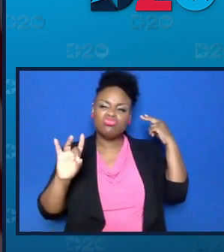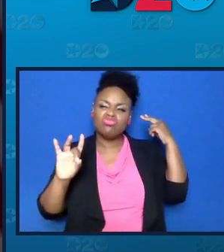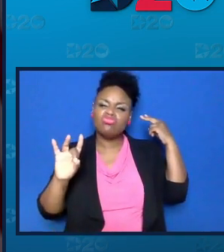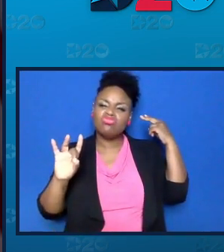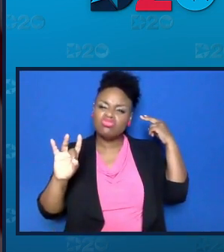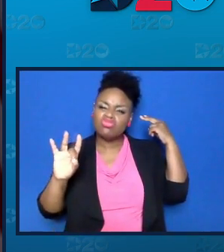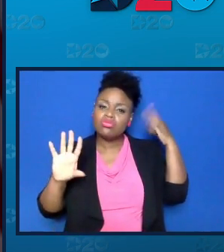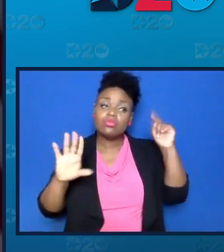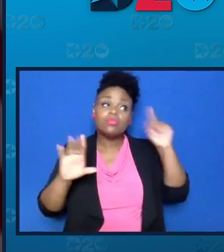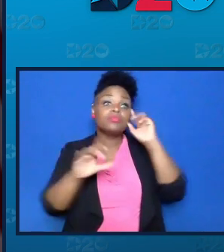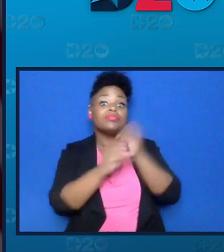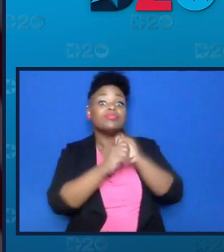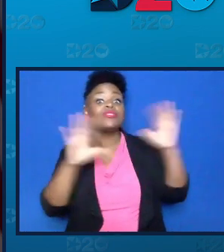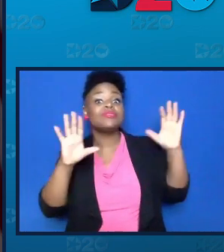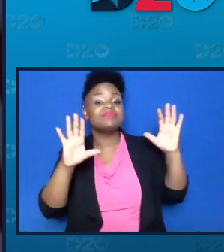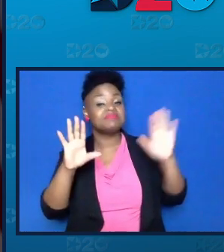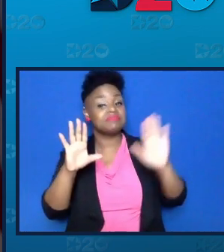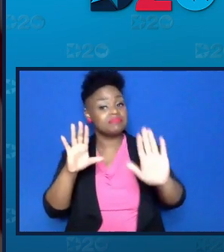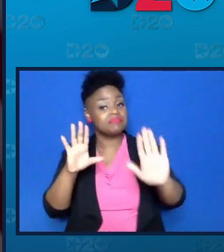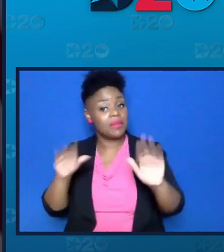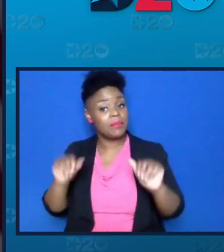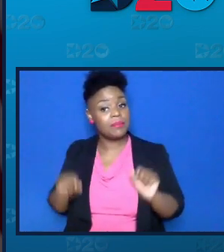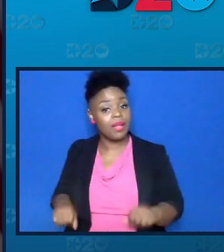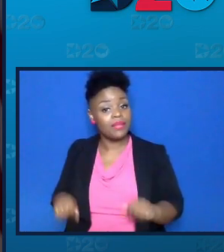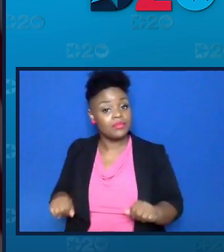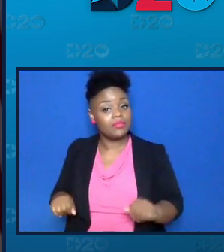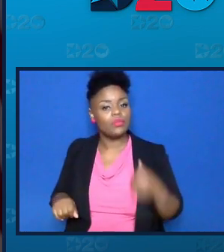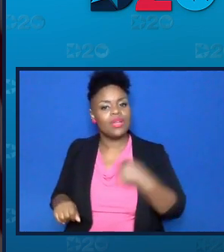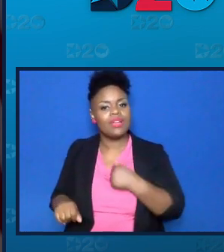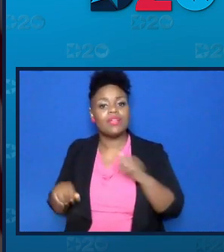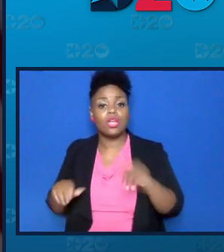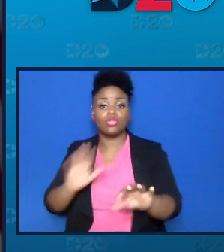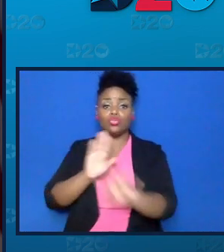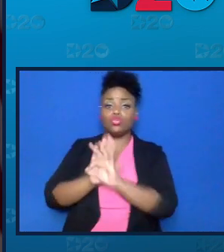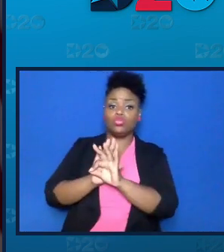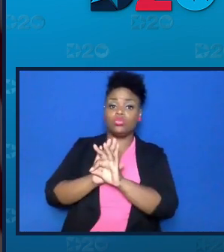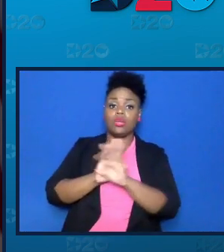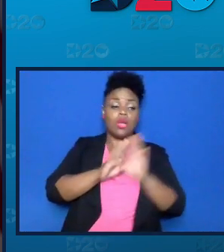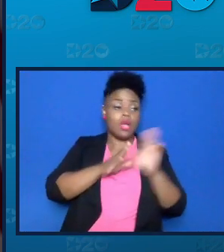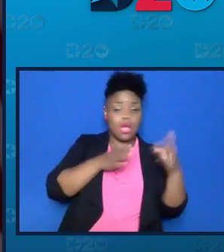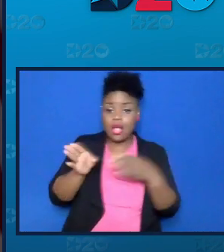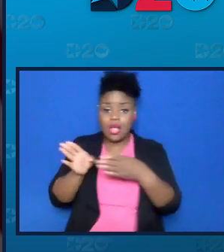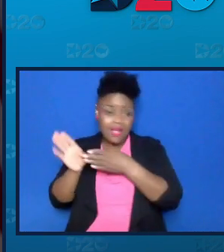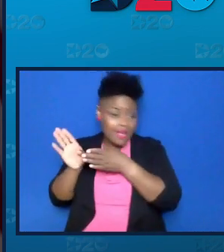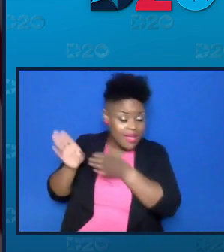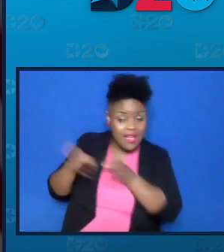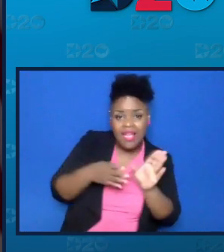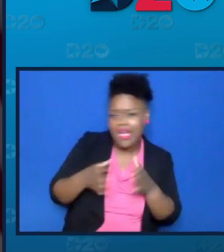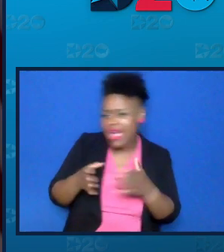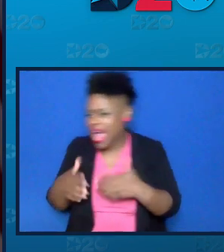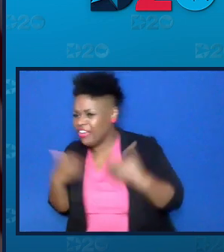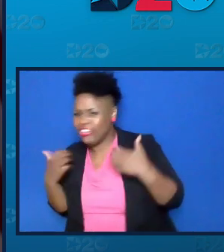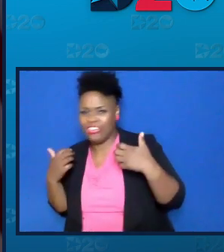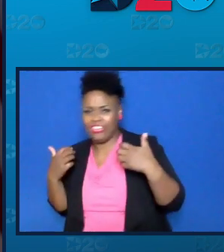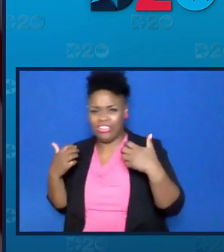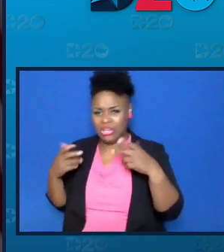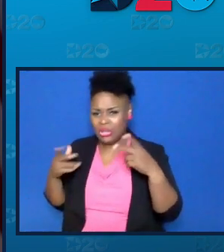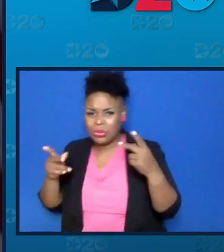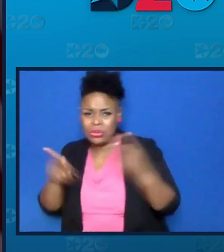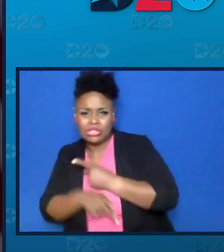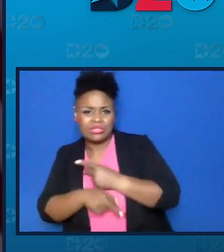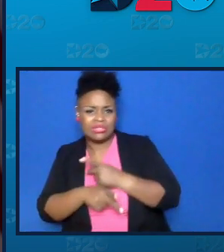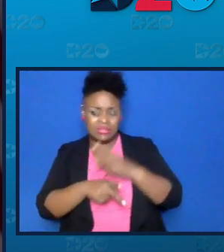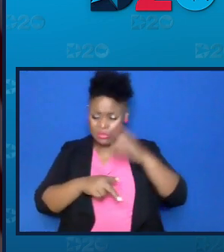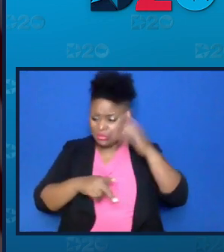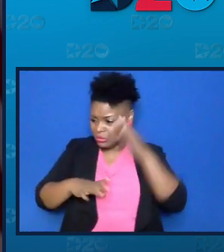possibilities. We can choose a path of becoming angrier, less hopeful, more divided, a path of shadow